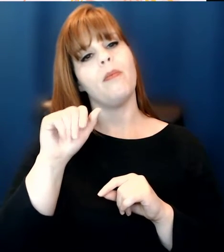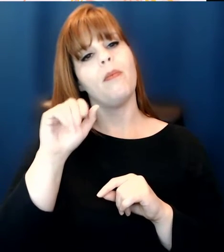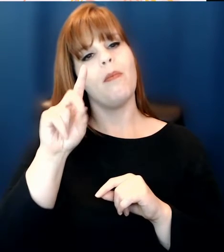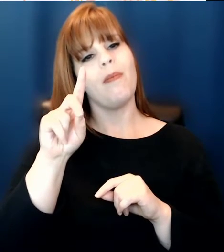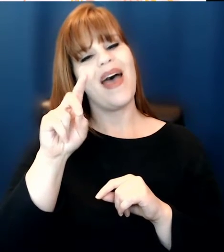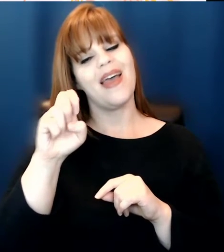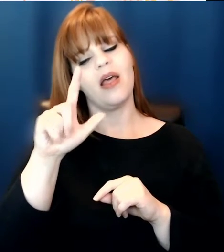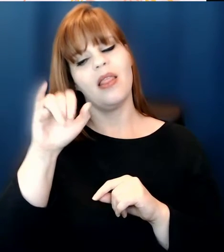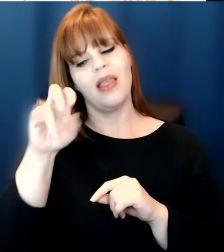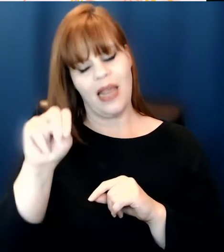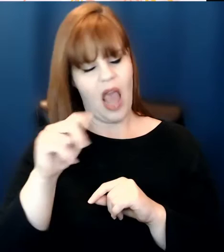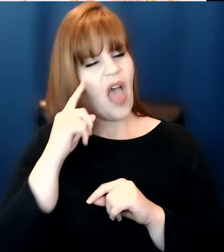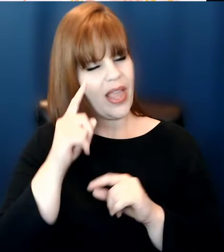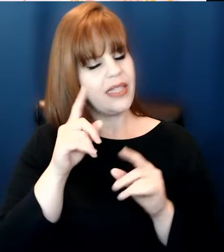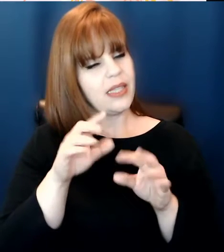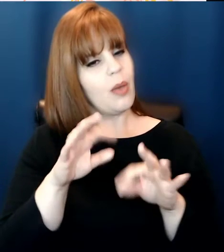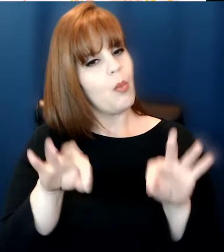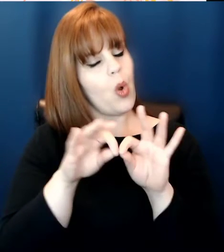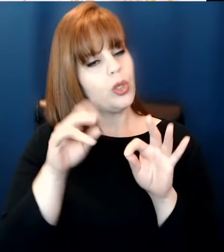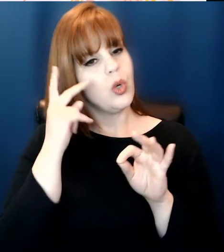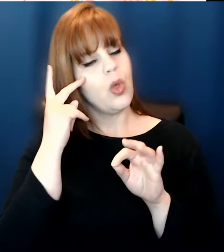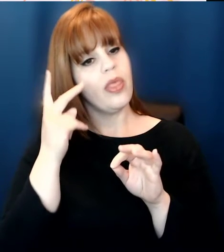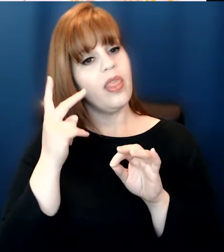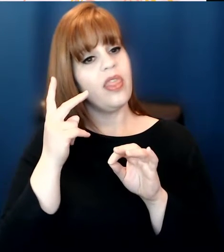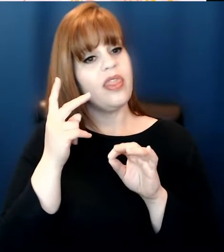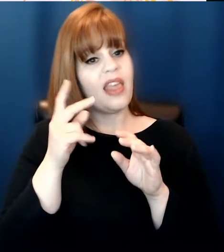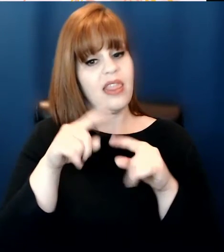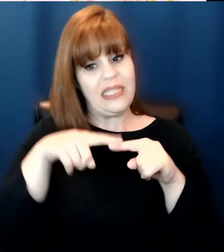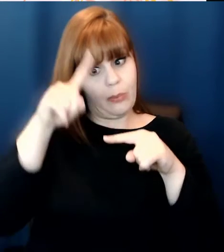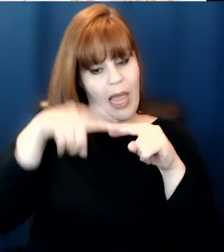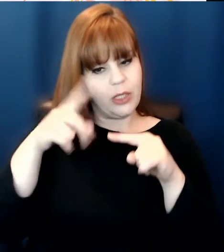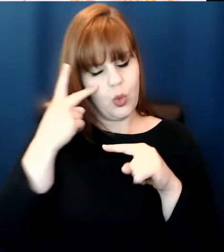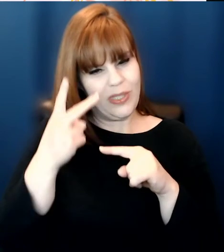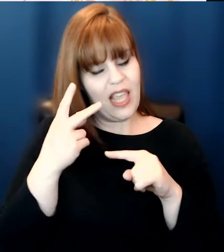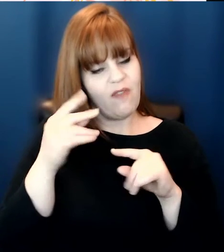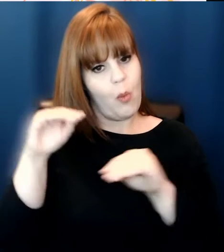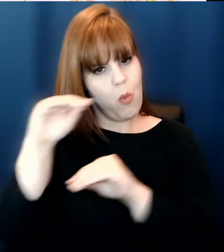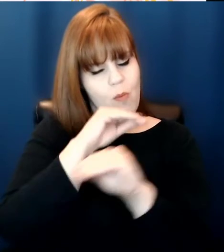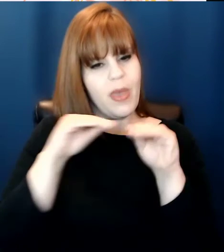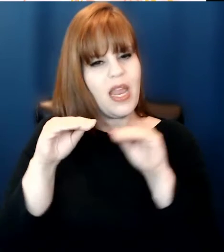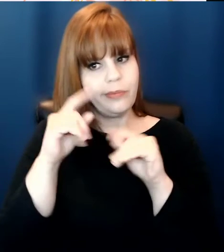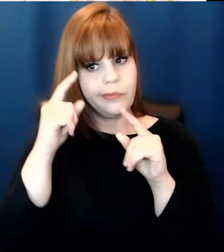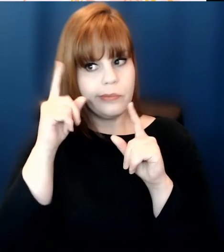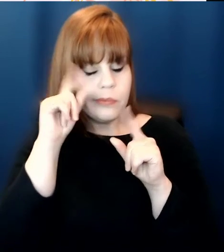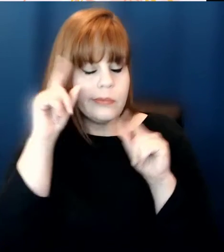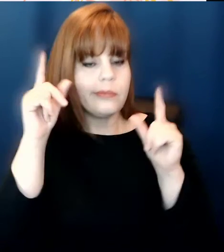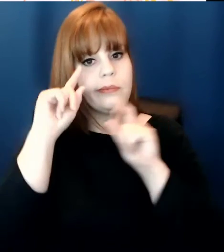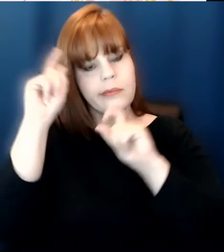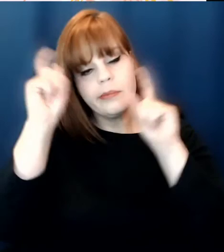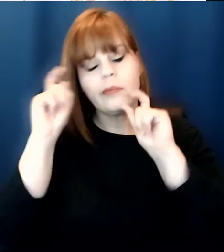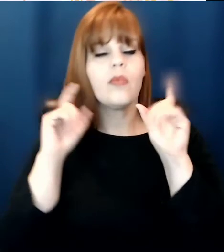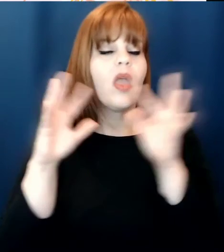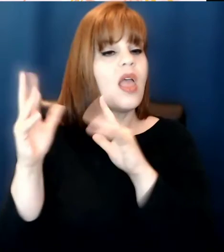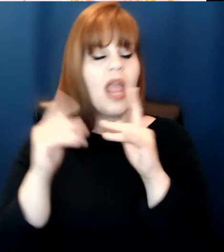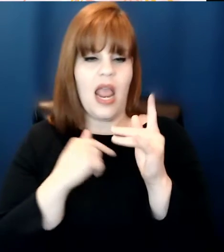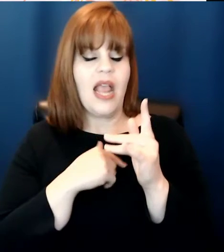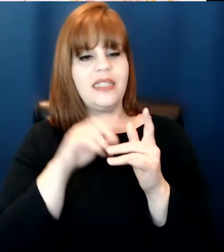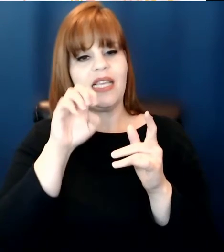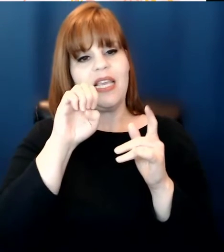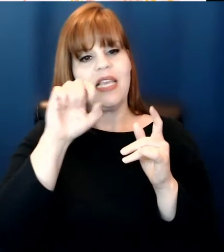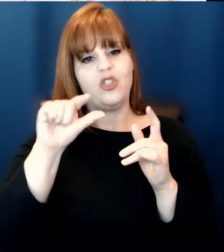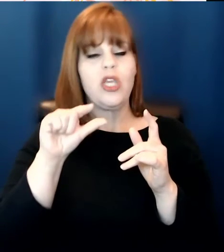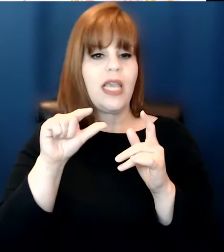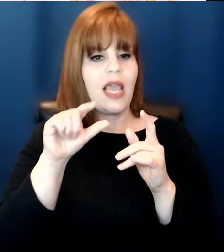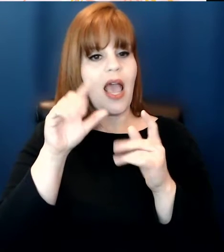I think it is important to point out that the spikes you are seeing for eye blink or other facial movement is more likely the EEG data detecting the